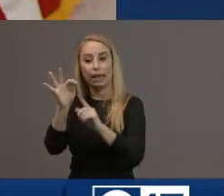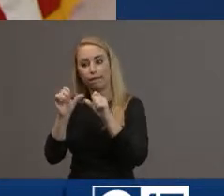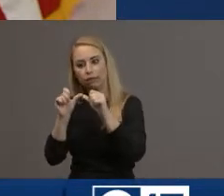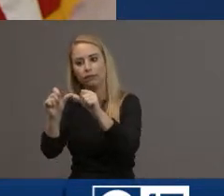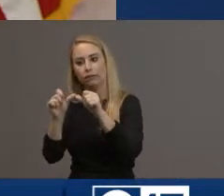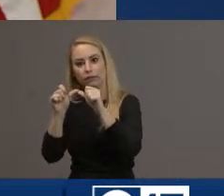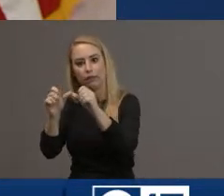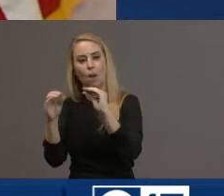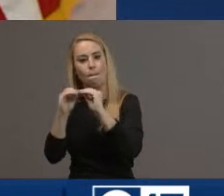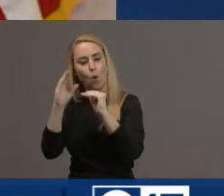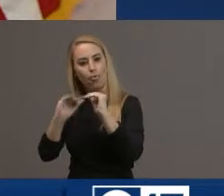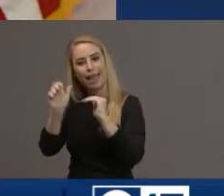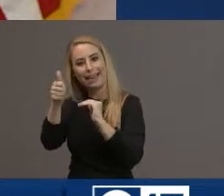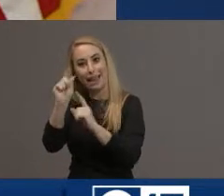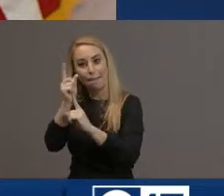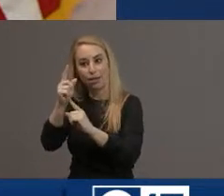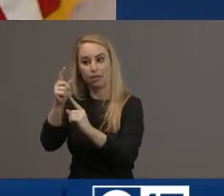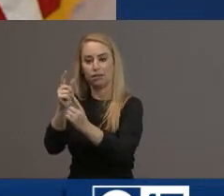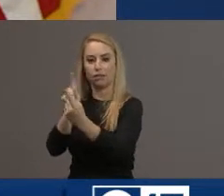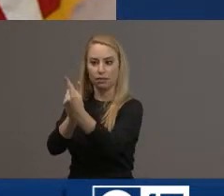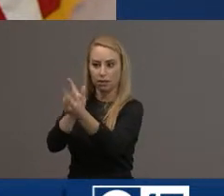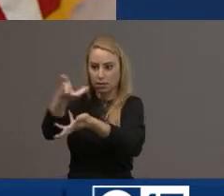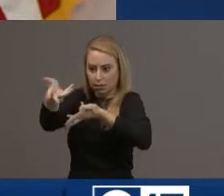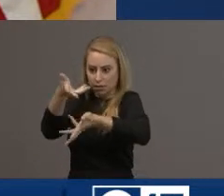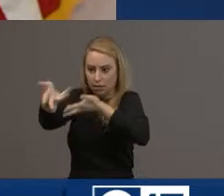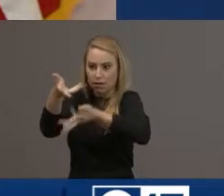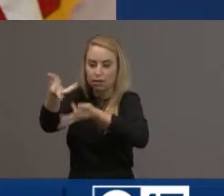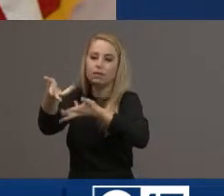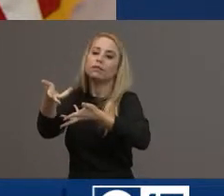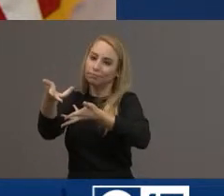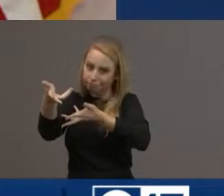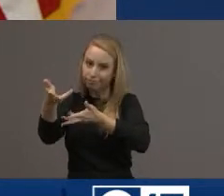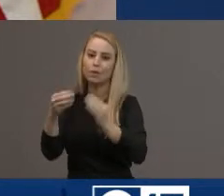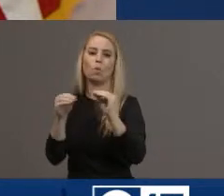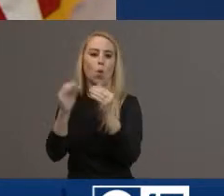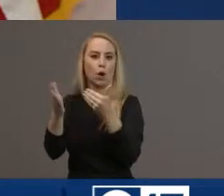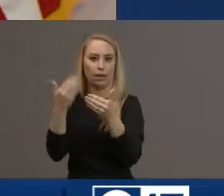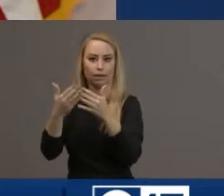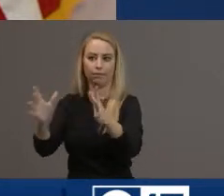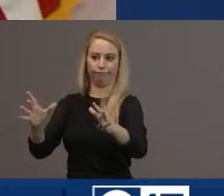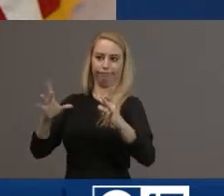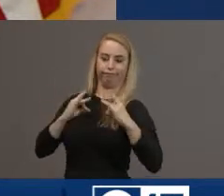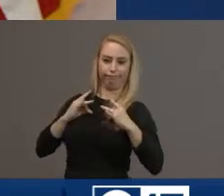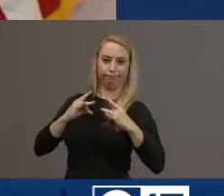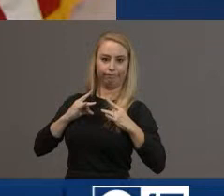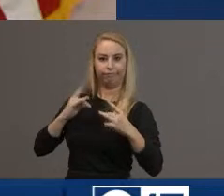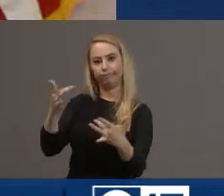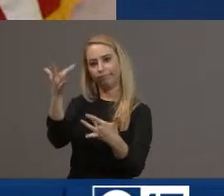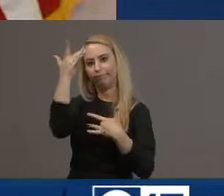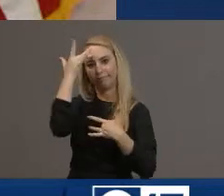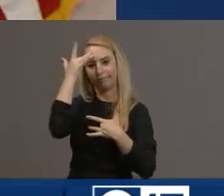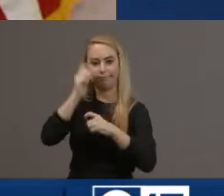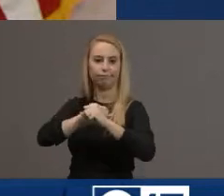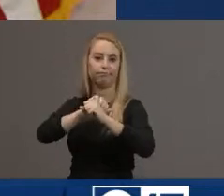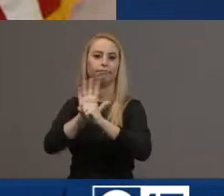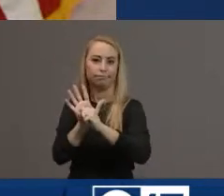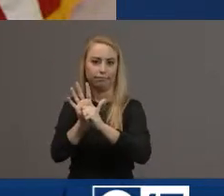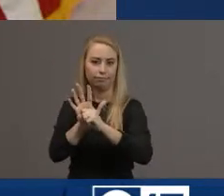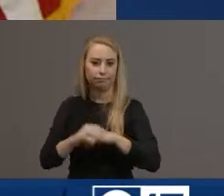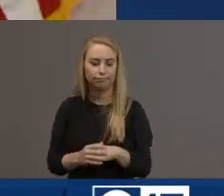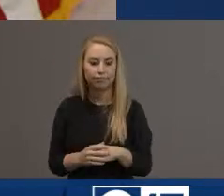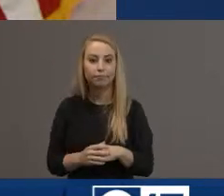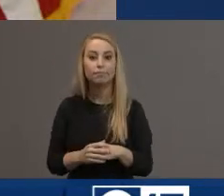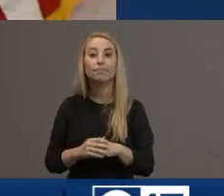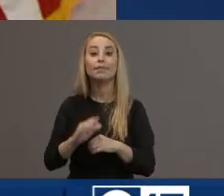you interact with somebody in a close space, the higher your risk for coming down with COVID-19. And spending more time with